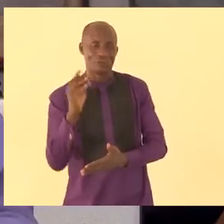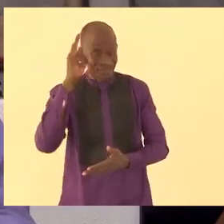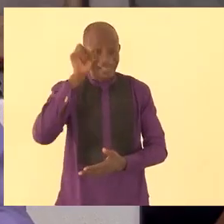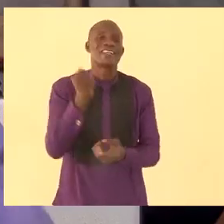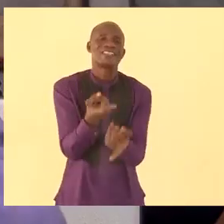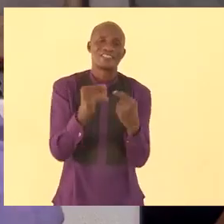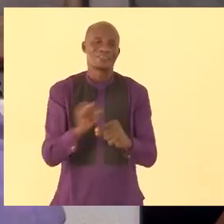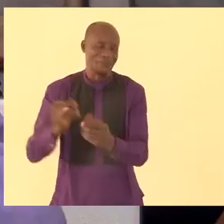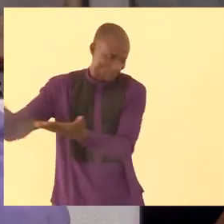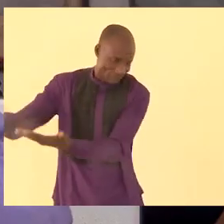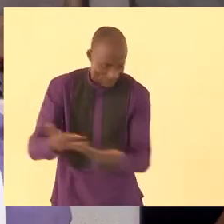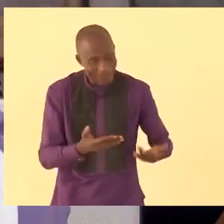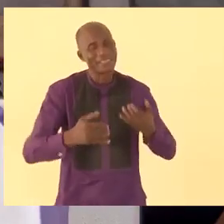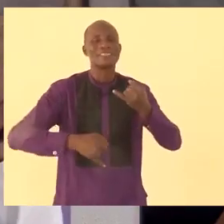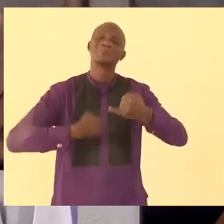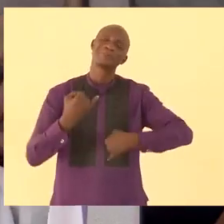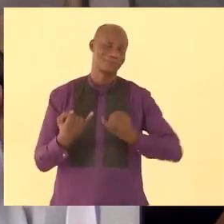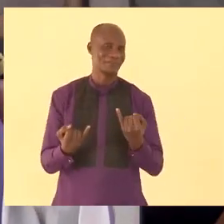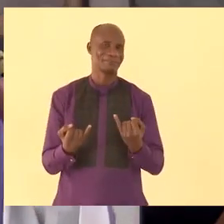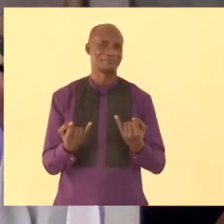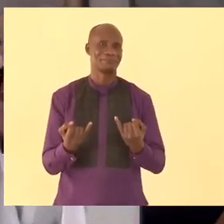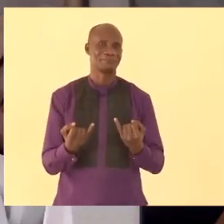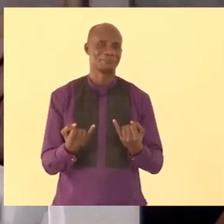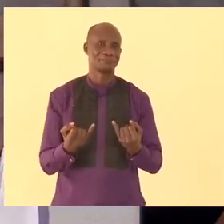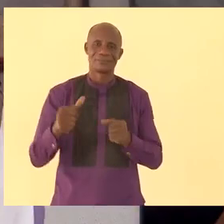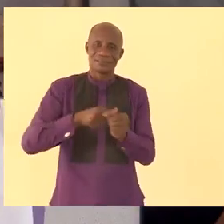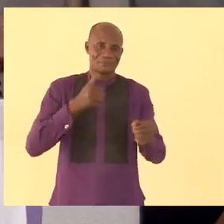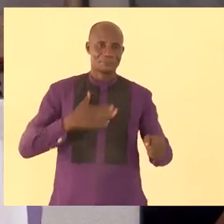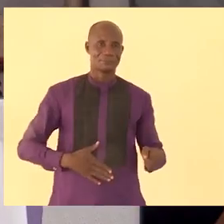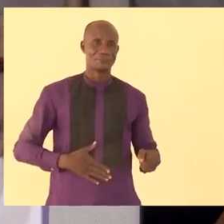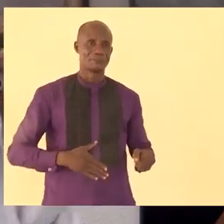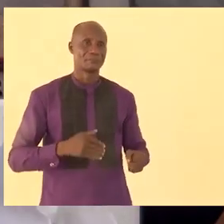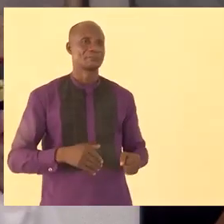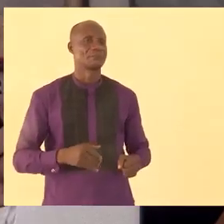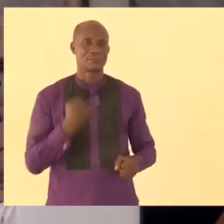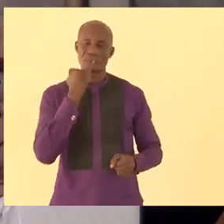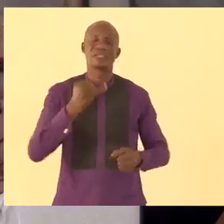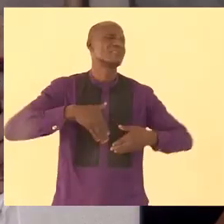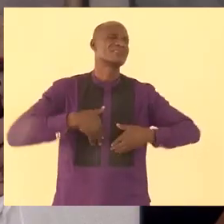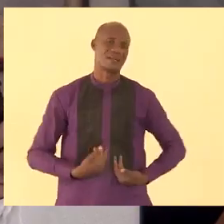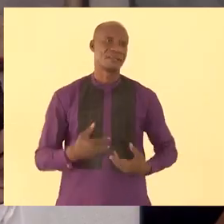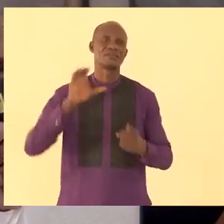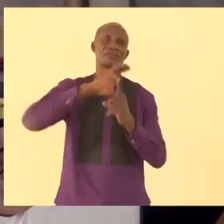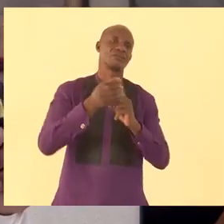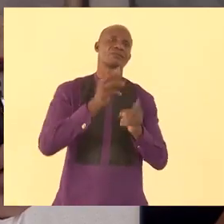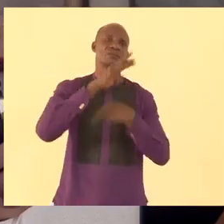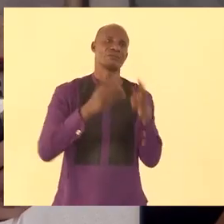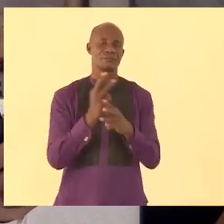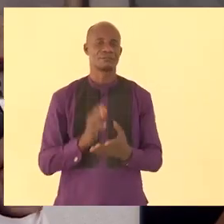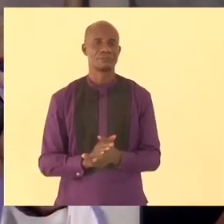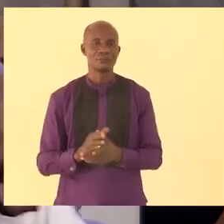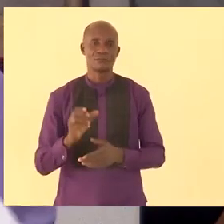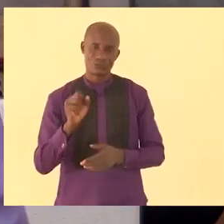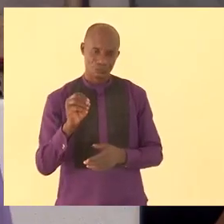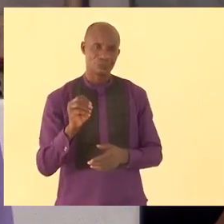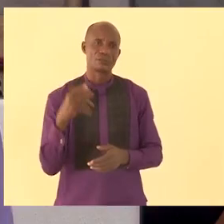should bring joy. Yes. That's significant. Do you understand? Yes. Everybody is fed up with circumstances of the world and of our society.